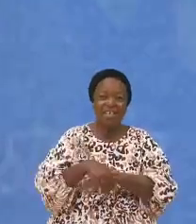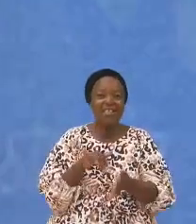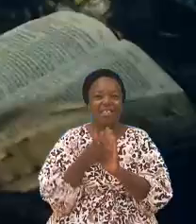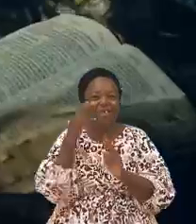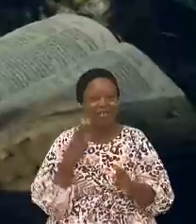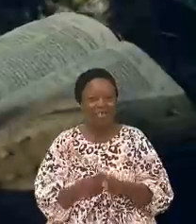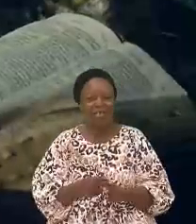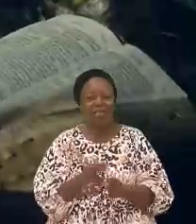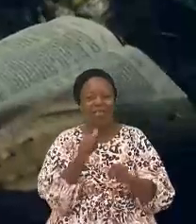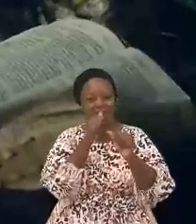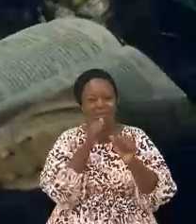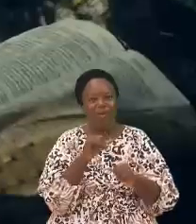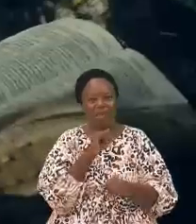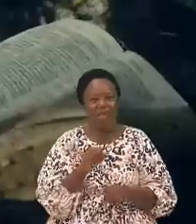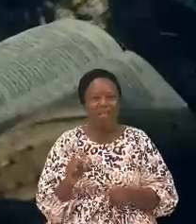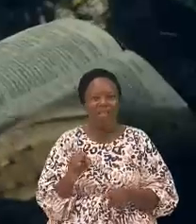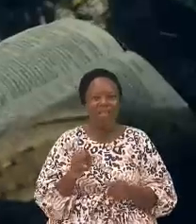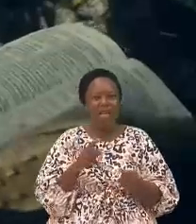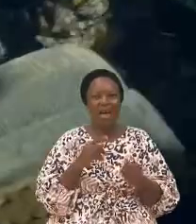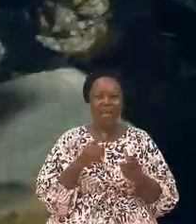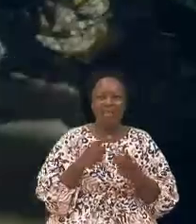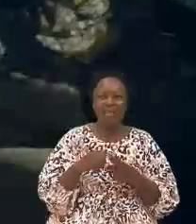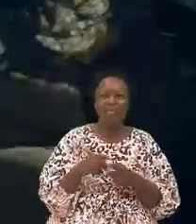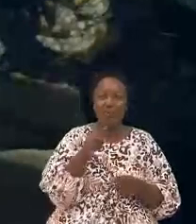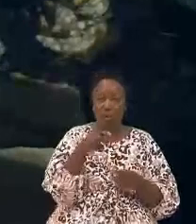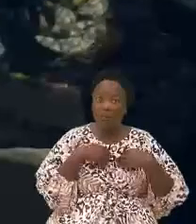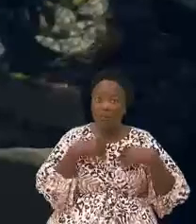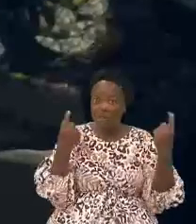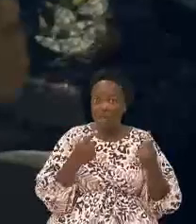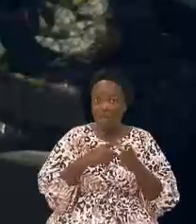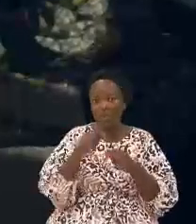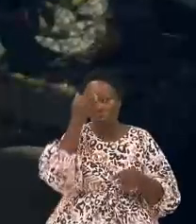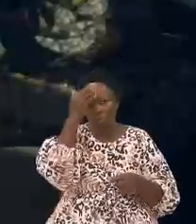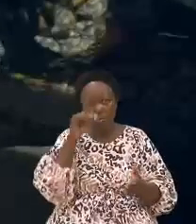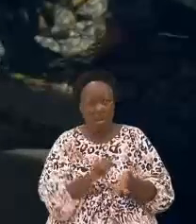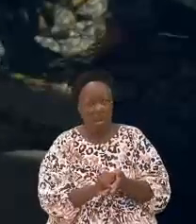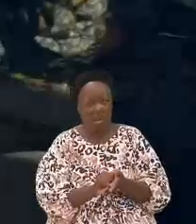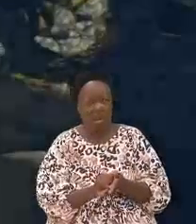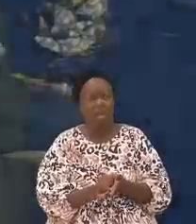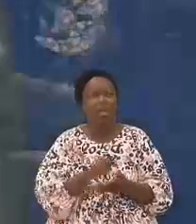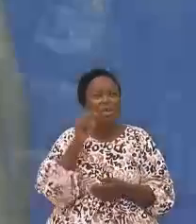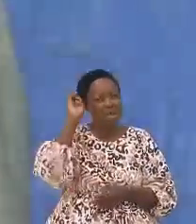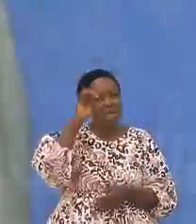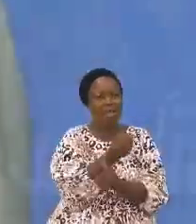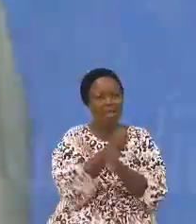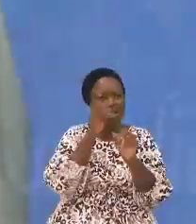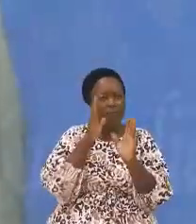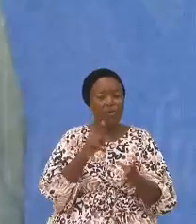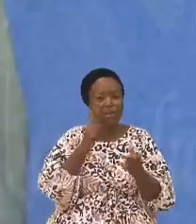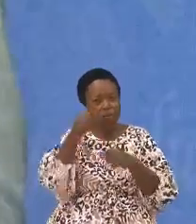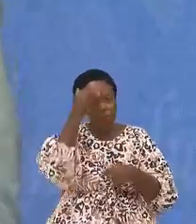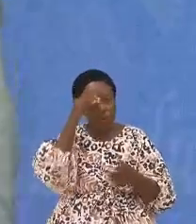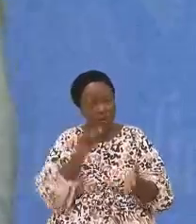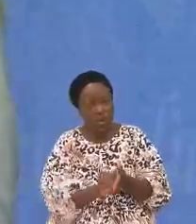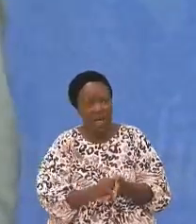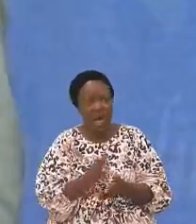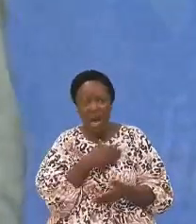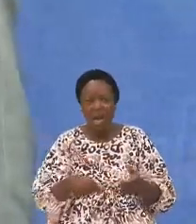start tonight. I said it will start tonight. You are a sinner and you recognize that. He